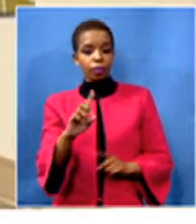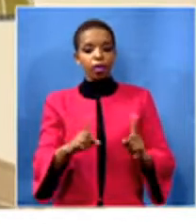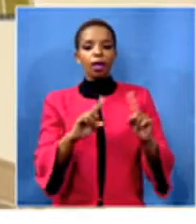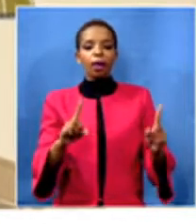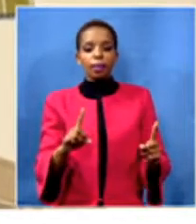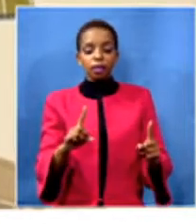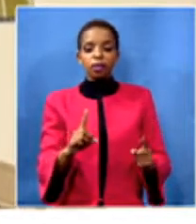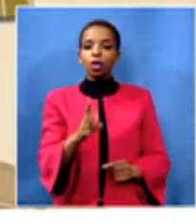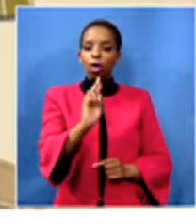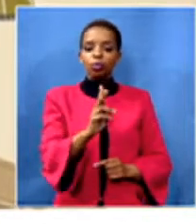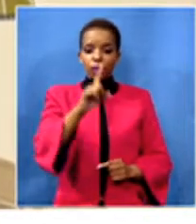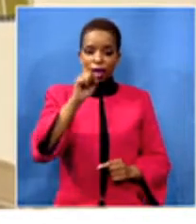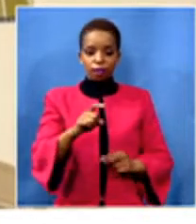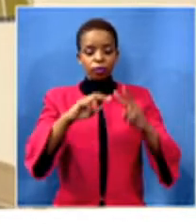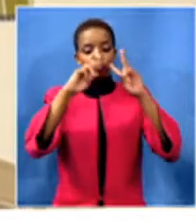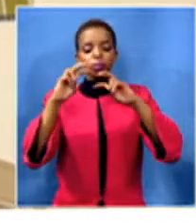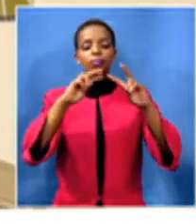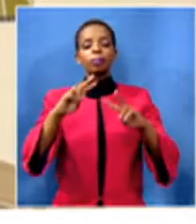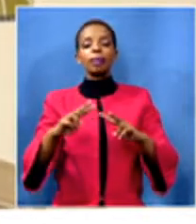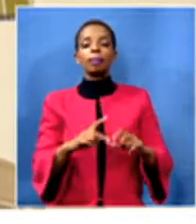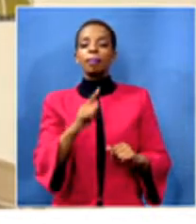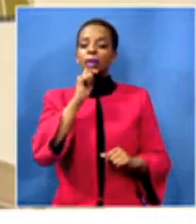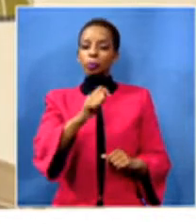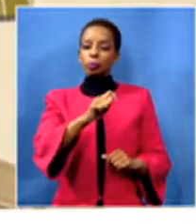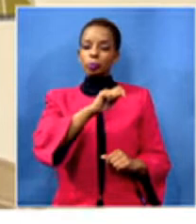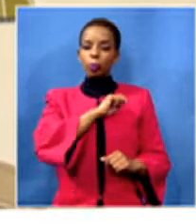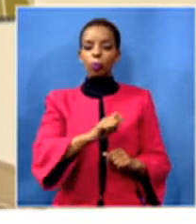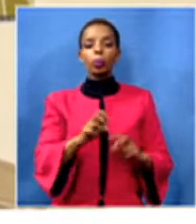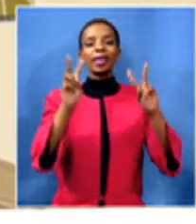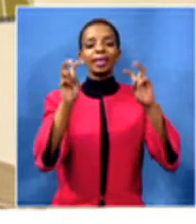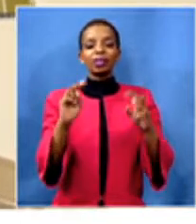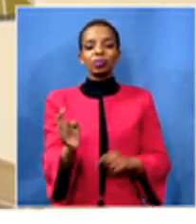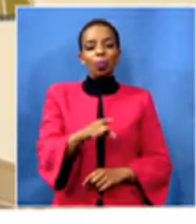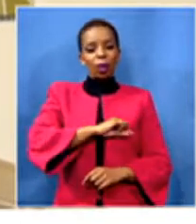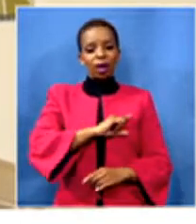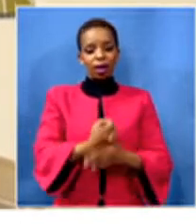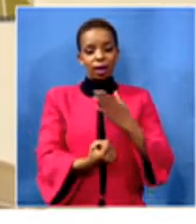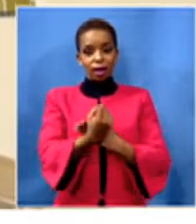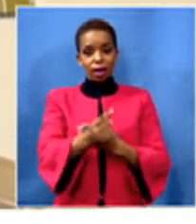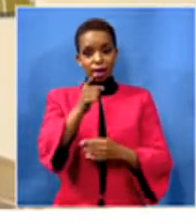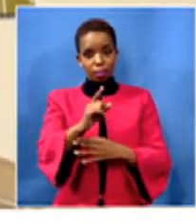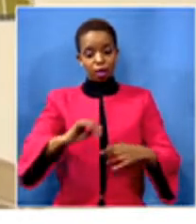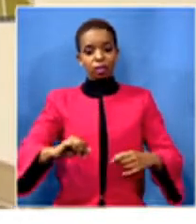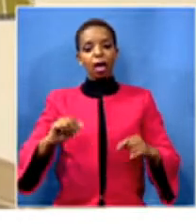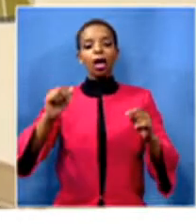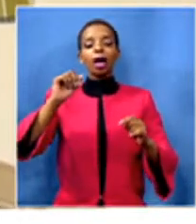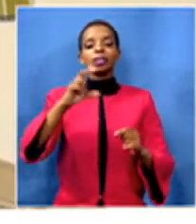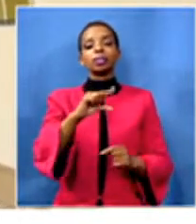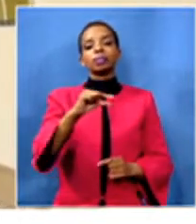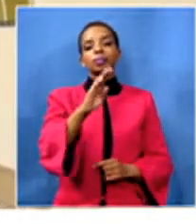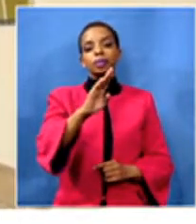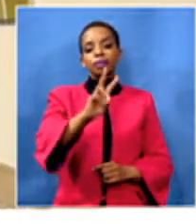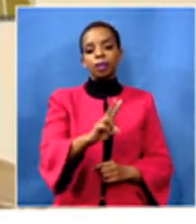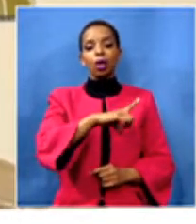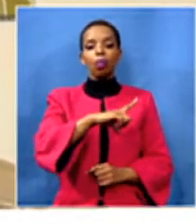the underlying issues of domestic violence on its own, that nobody wakes up in the morning and decide to